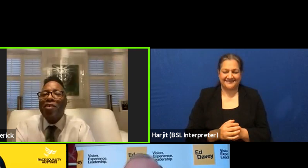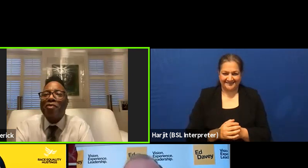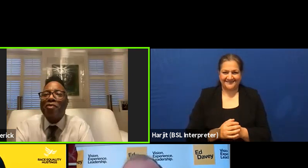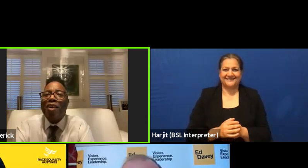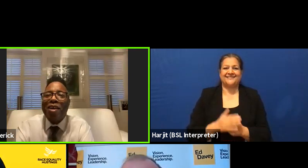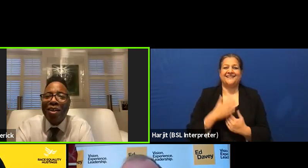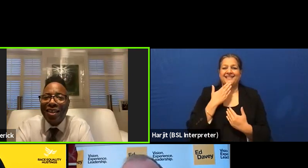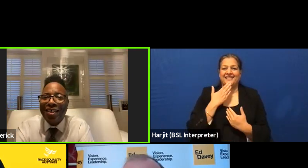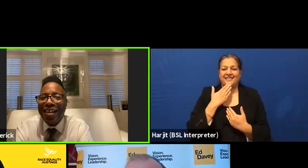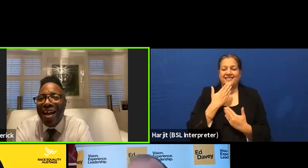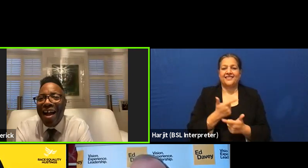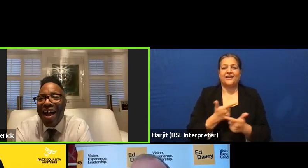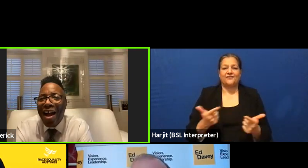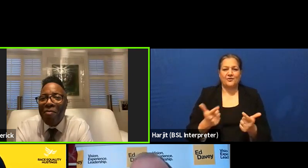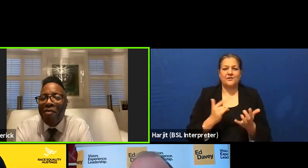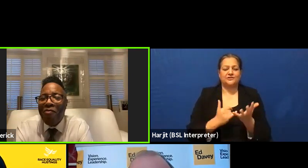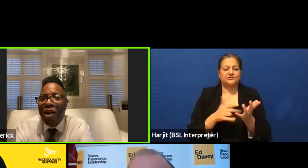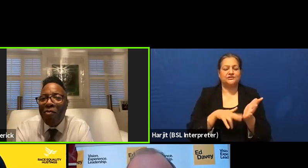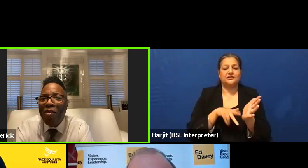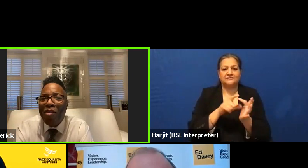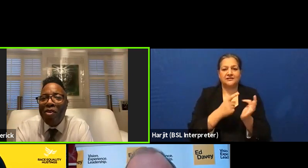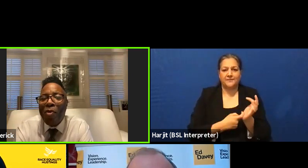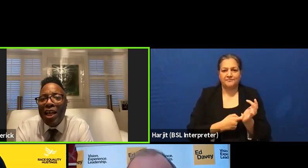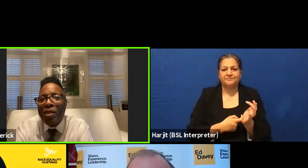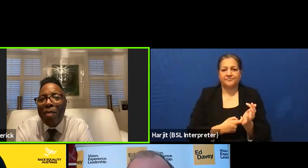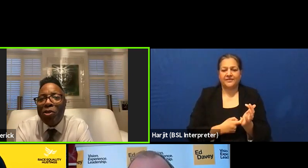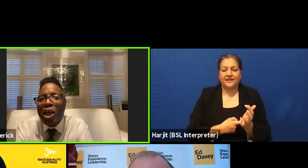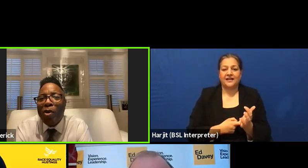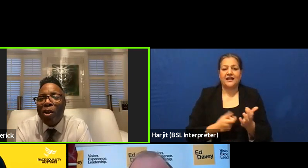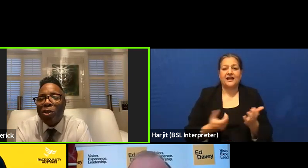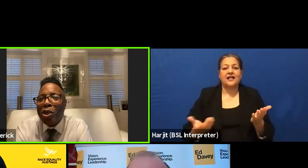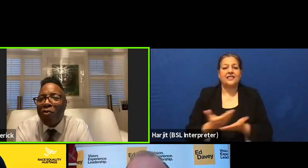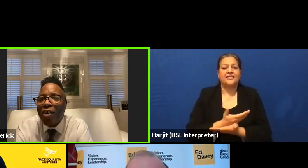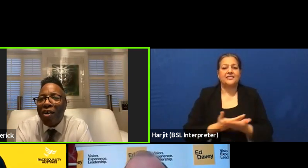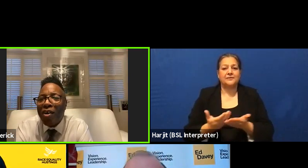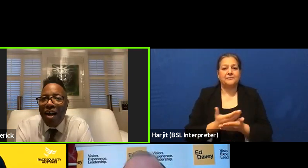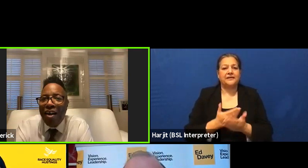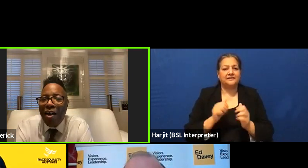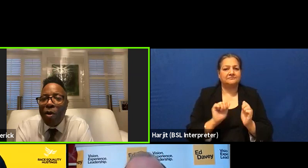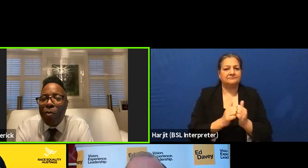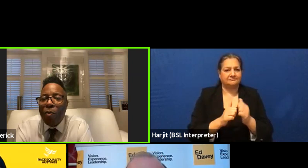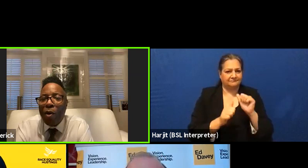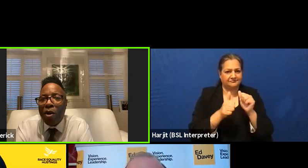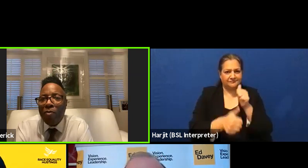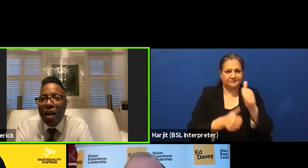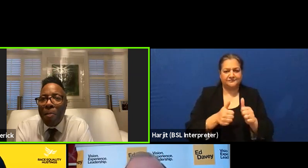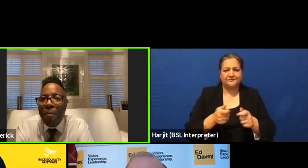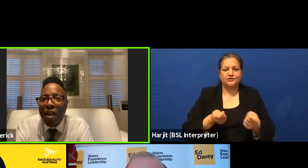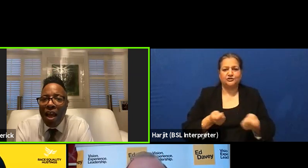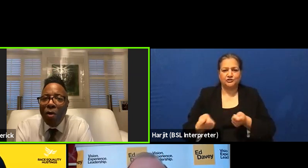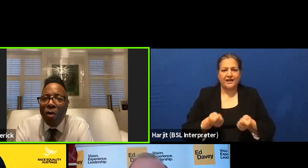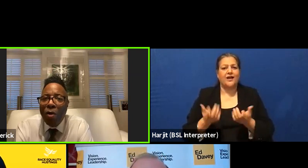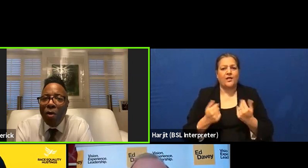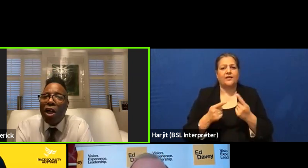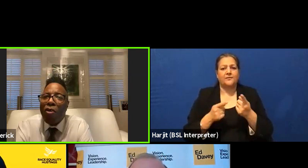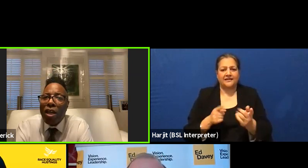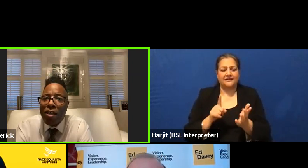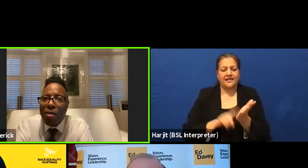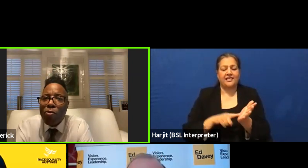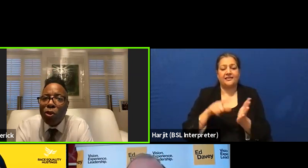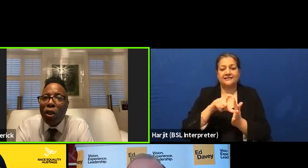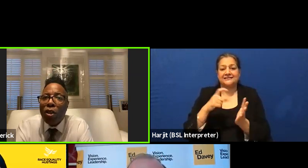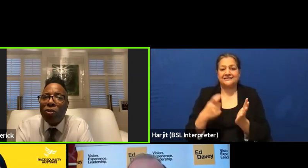Thank you very much, Sunder. And the debate has been aptly chaired by yourself, and we welcome that. LDCRE